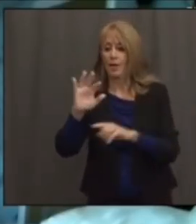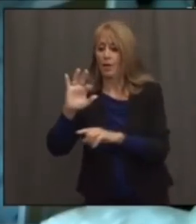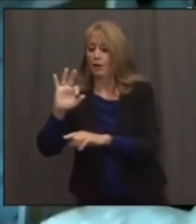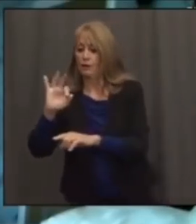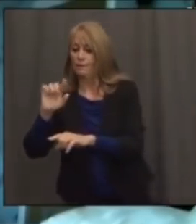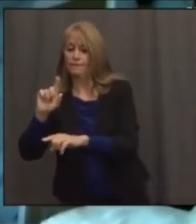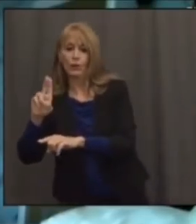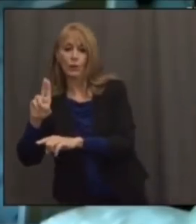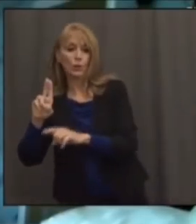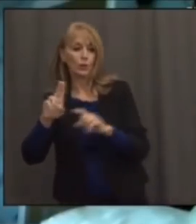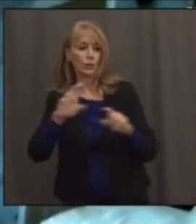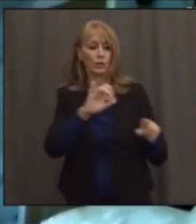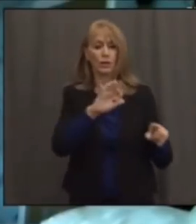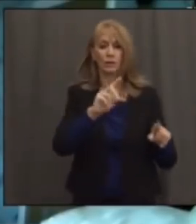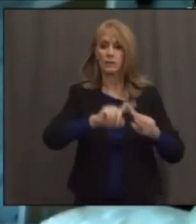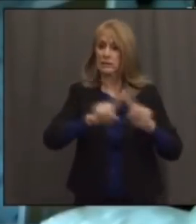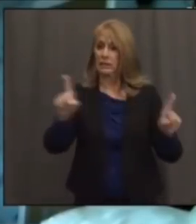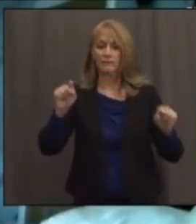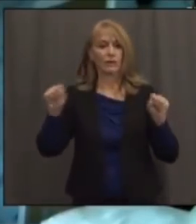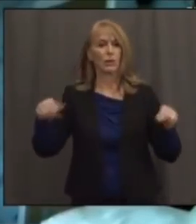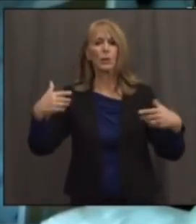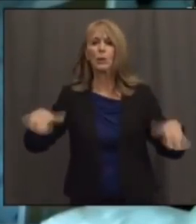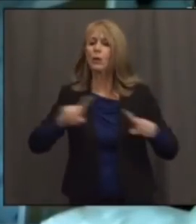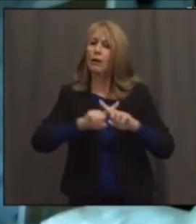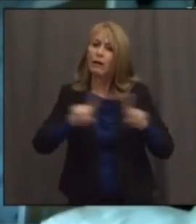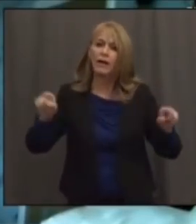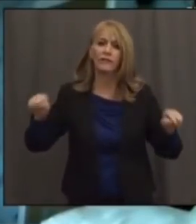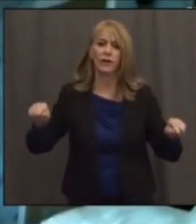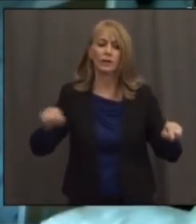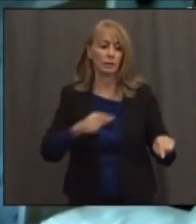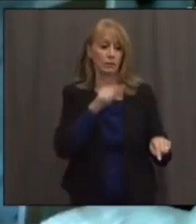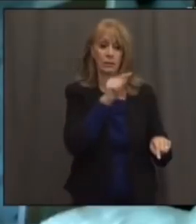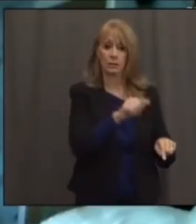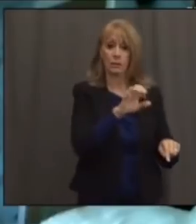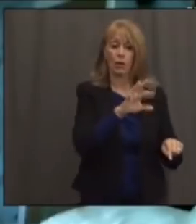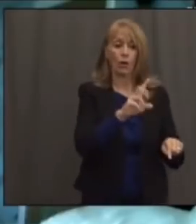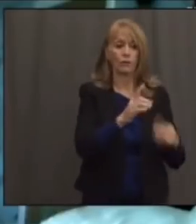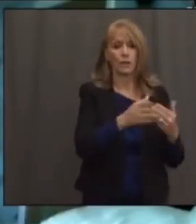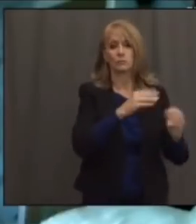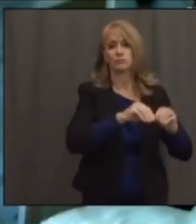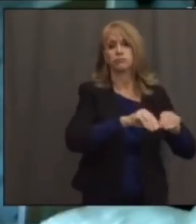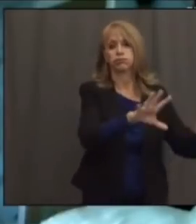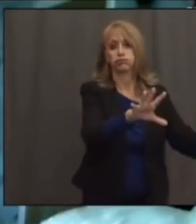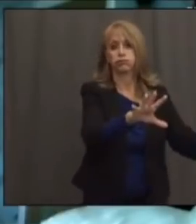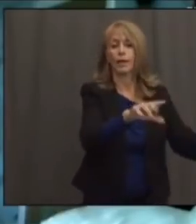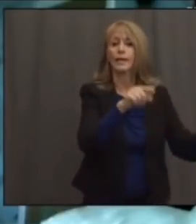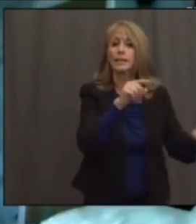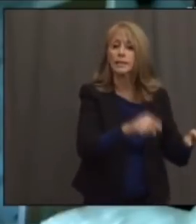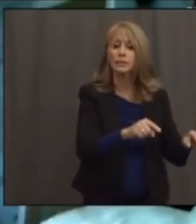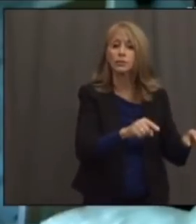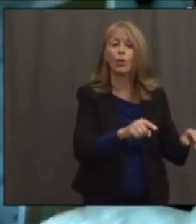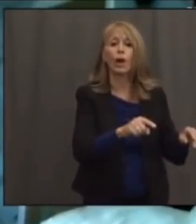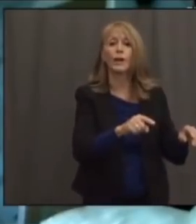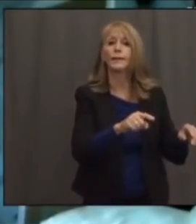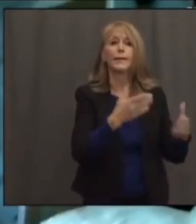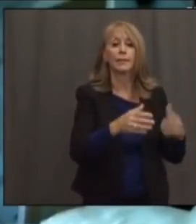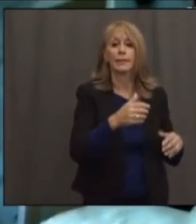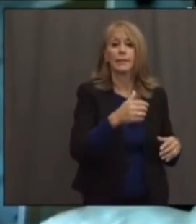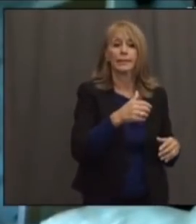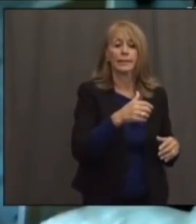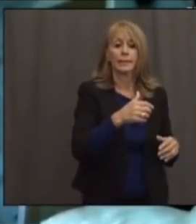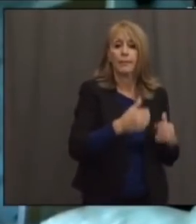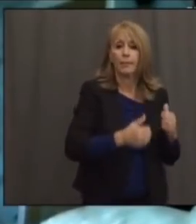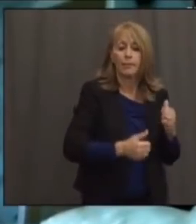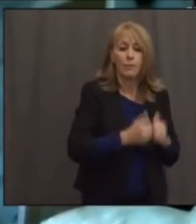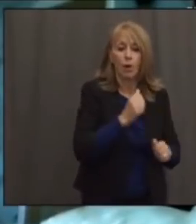We have, particularly in two phenomenons. One is it's much more transmissible, but the other is this super spreading, where we have 10-20%